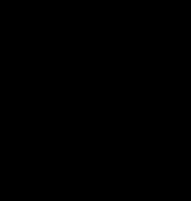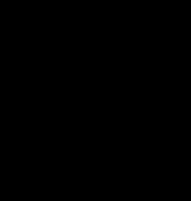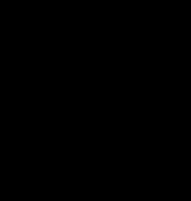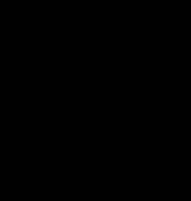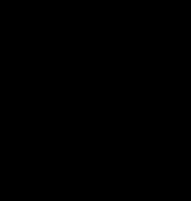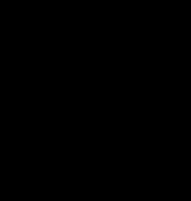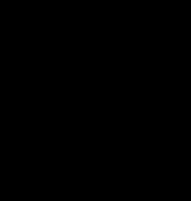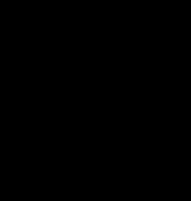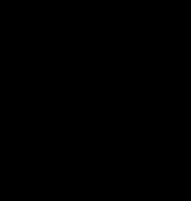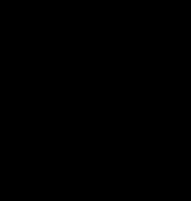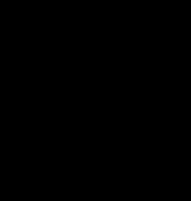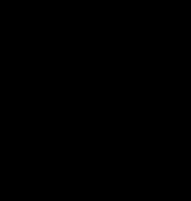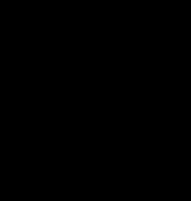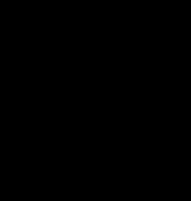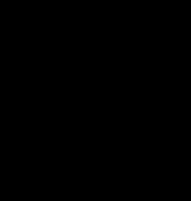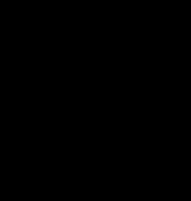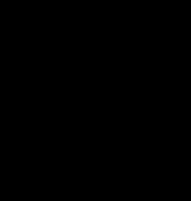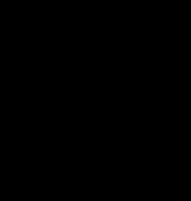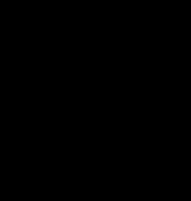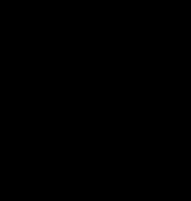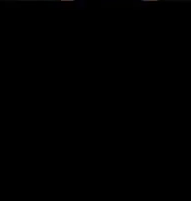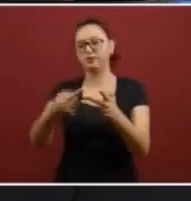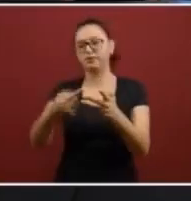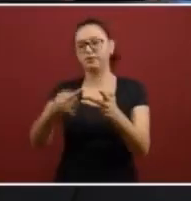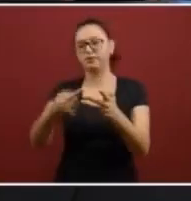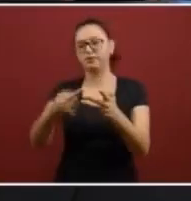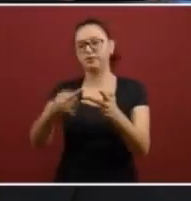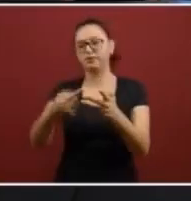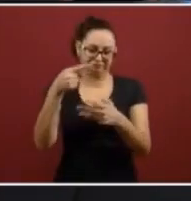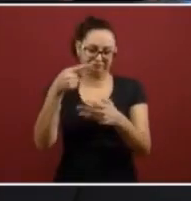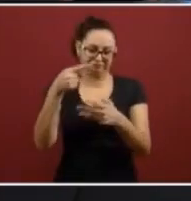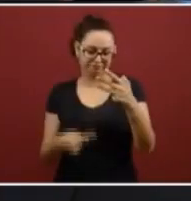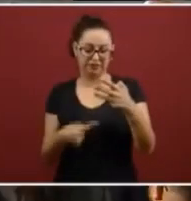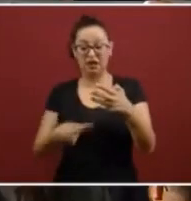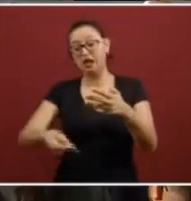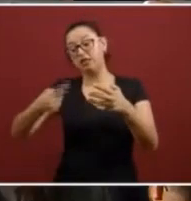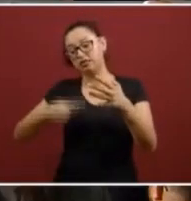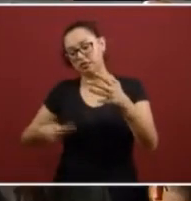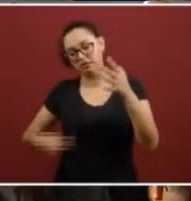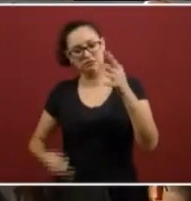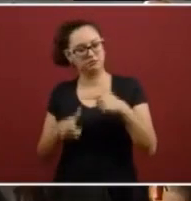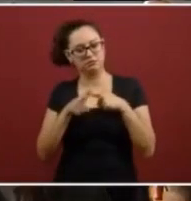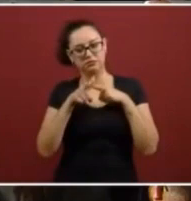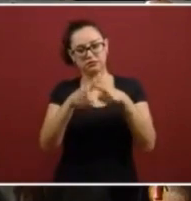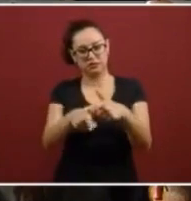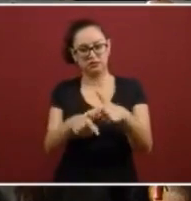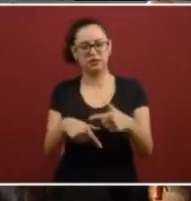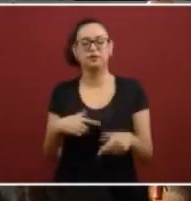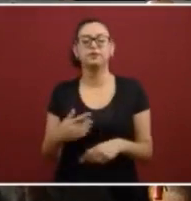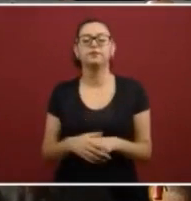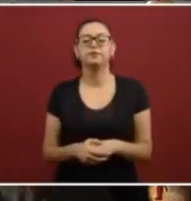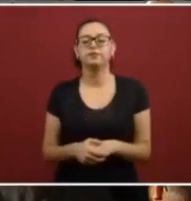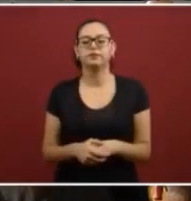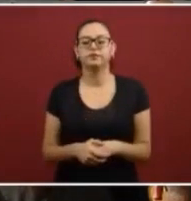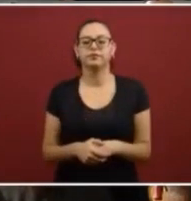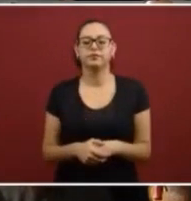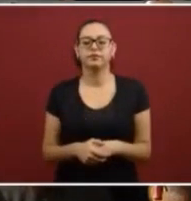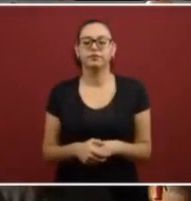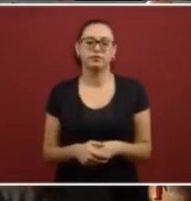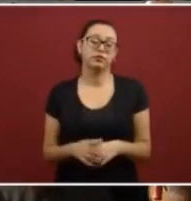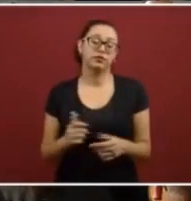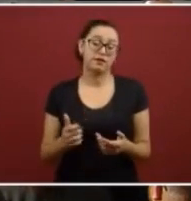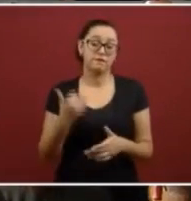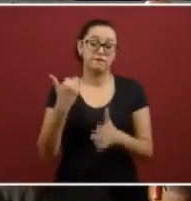stolen vamos a hacer, goods estos autos to the de lujo people, que vamos a the hacer el gains próximo domingo. from this. Y And that'll una happen next tercera subasta en este Sunday. contexto sería de